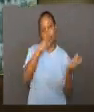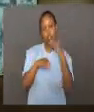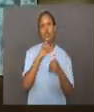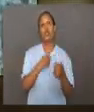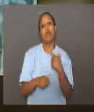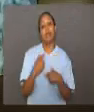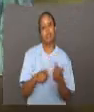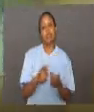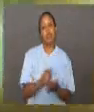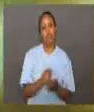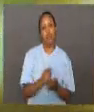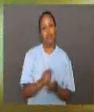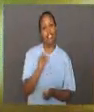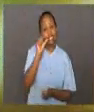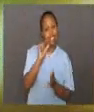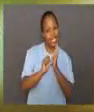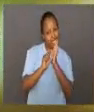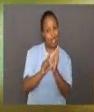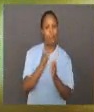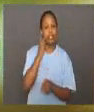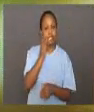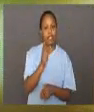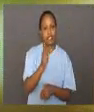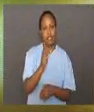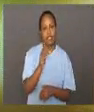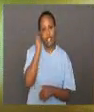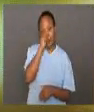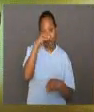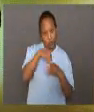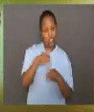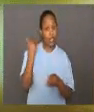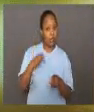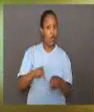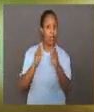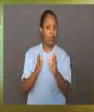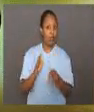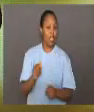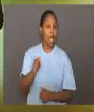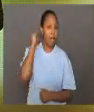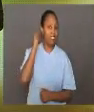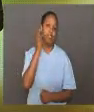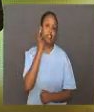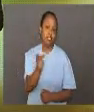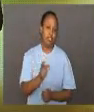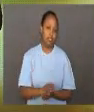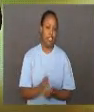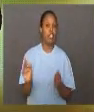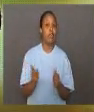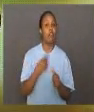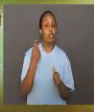further violence. Let us look at some examples of peasant rebellions in Ethiopia.